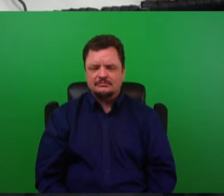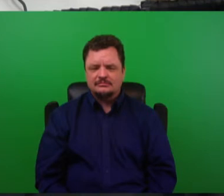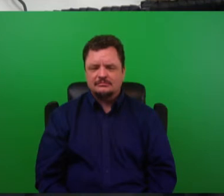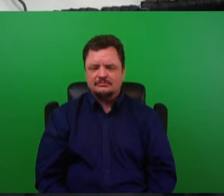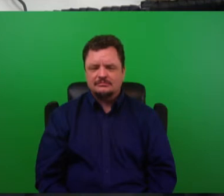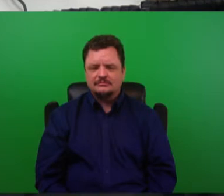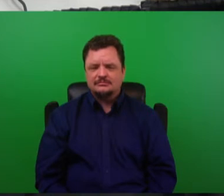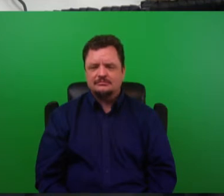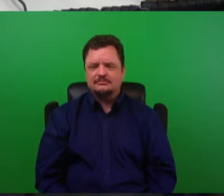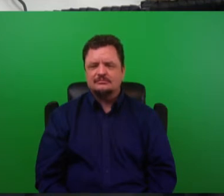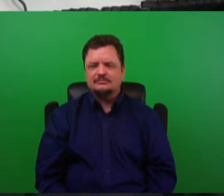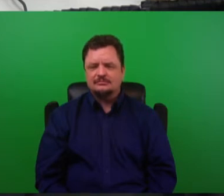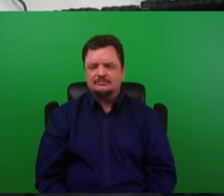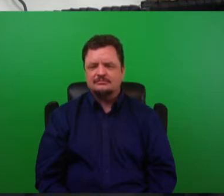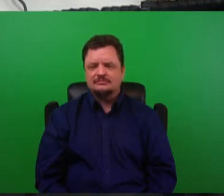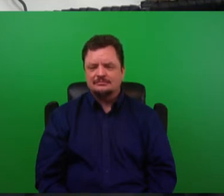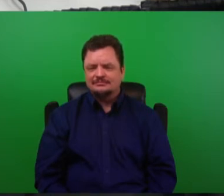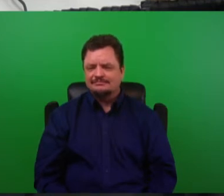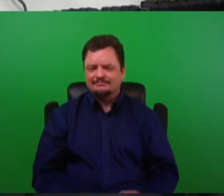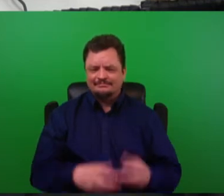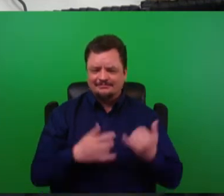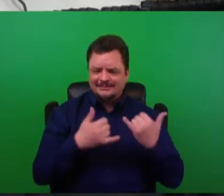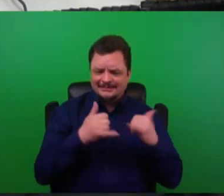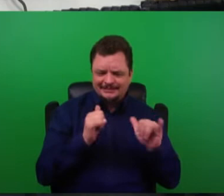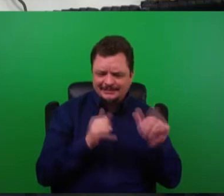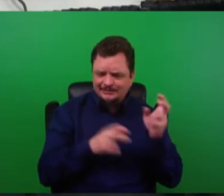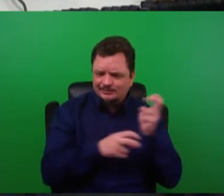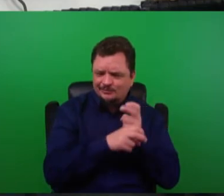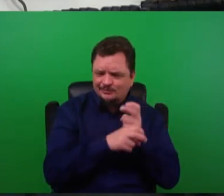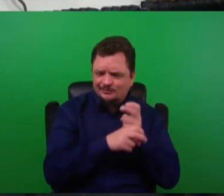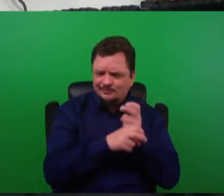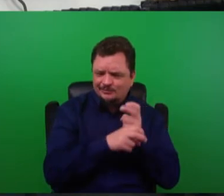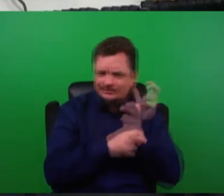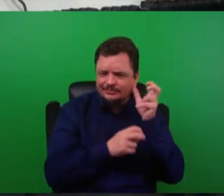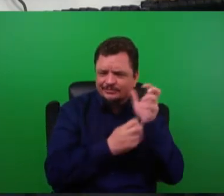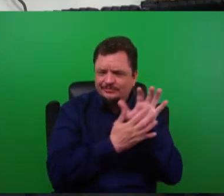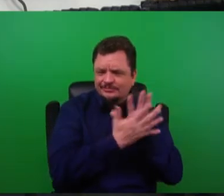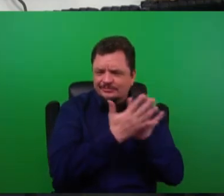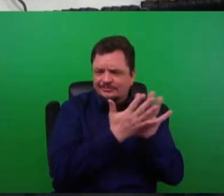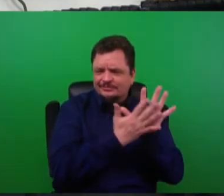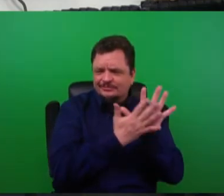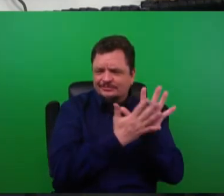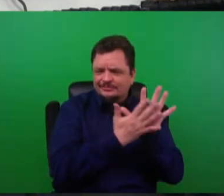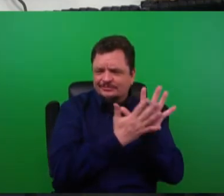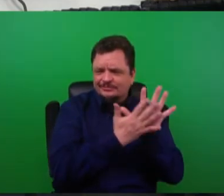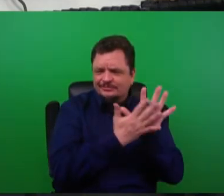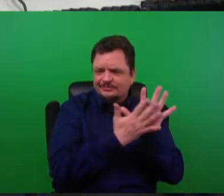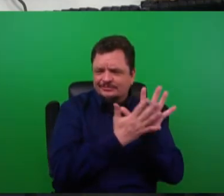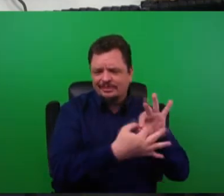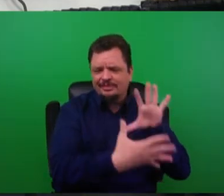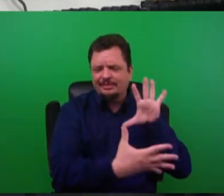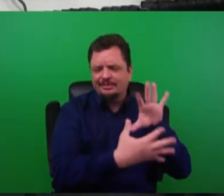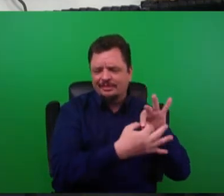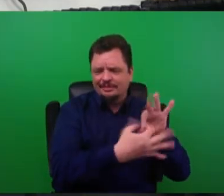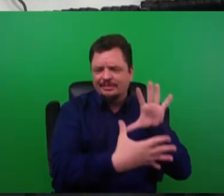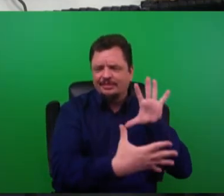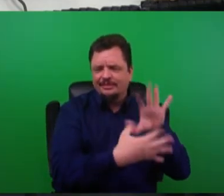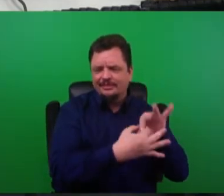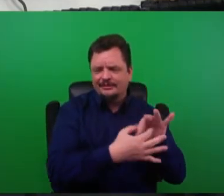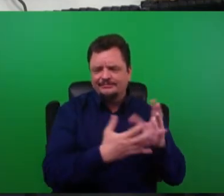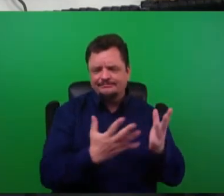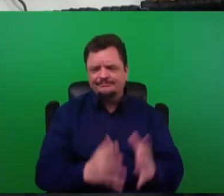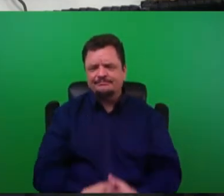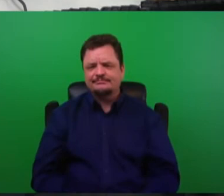that. And, you know, this is, you know, there's a lot to learn here, I think, for public health and the ways in which we